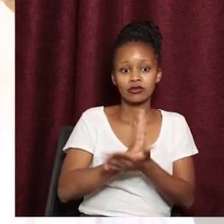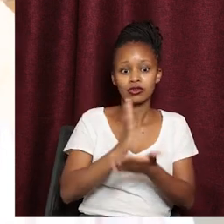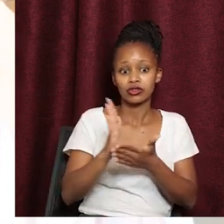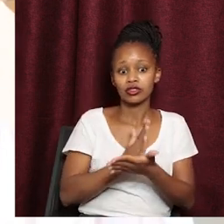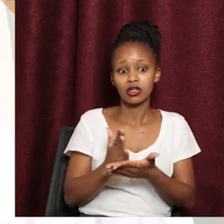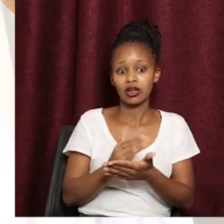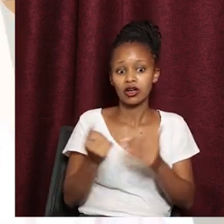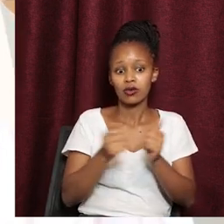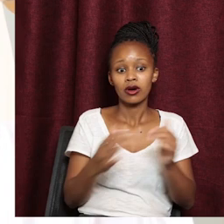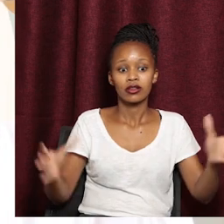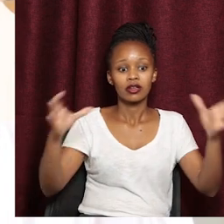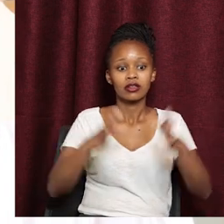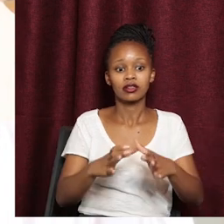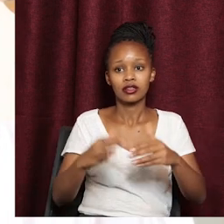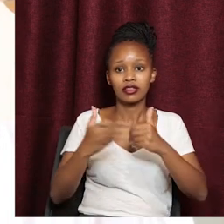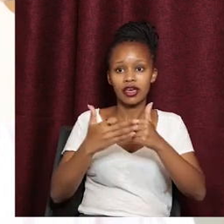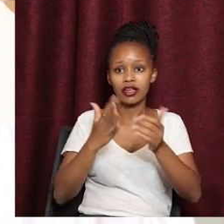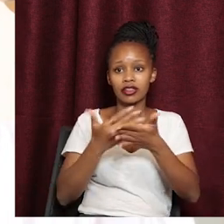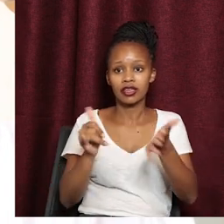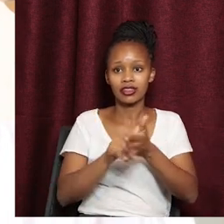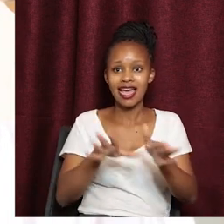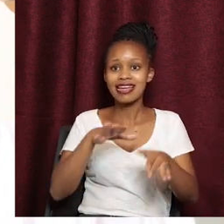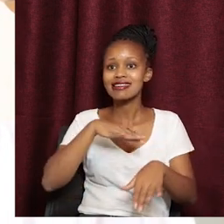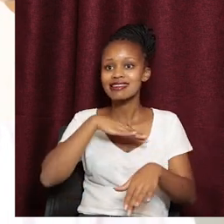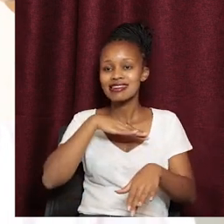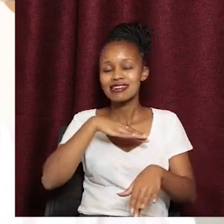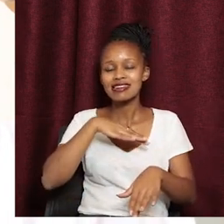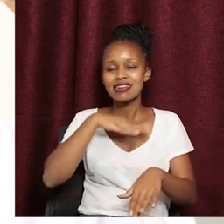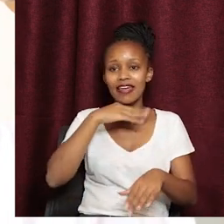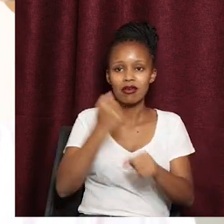the 8 things that death does not do,